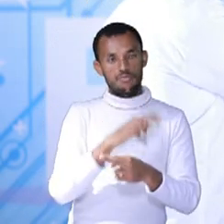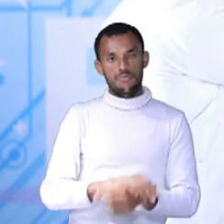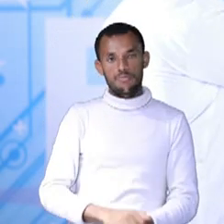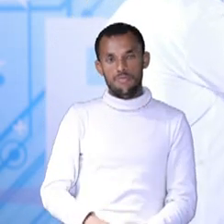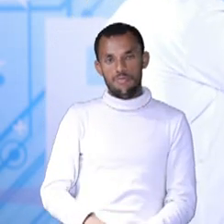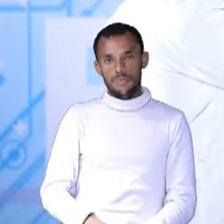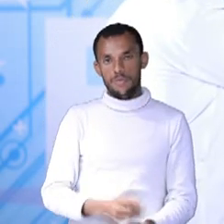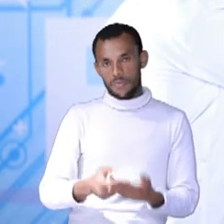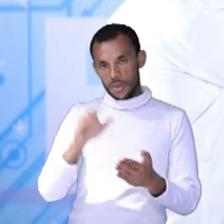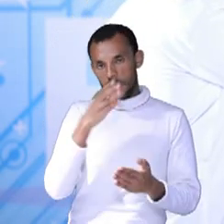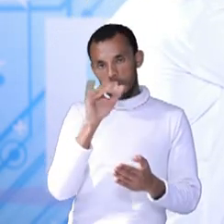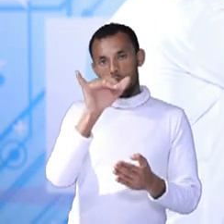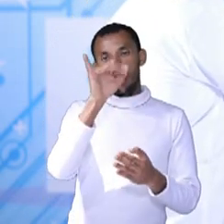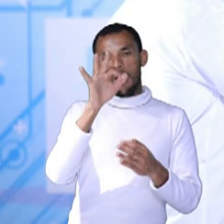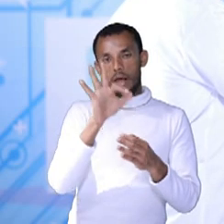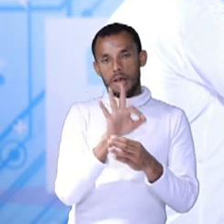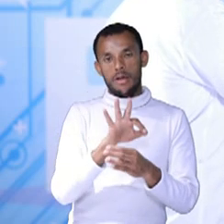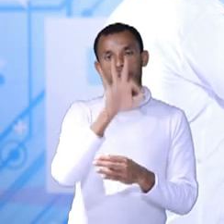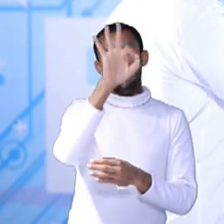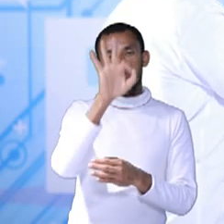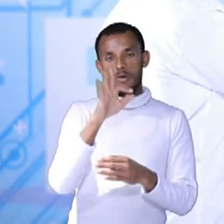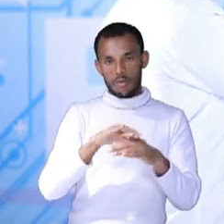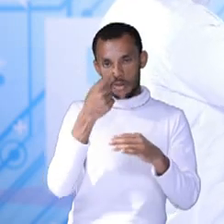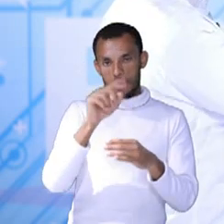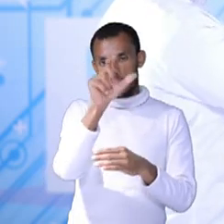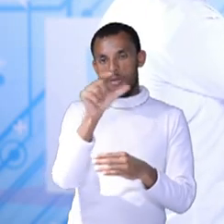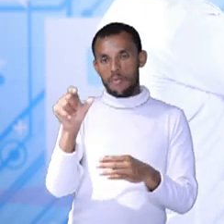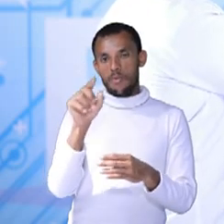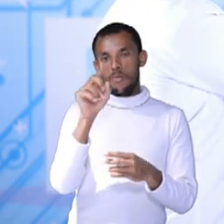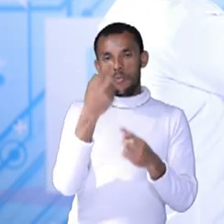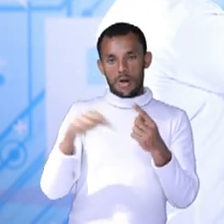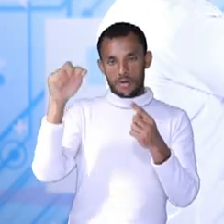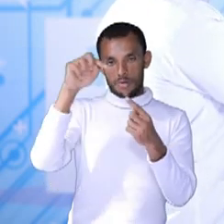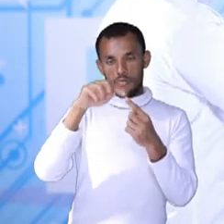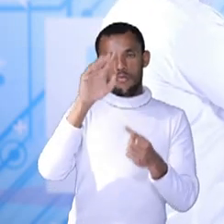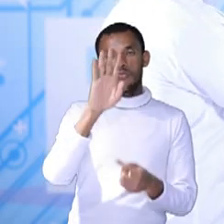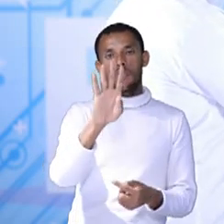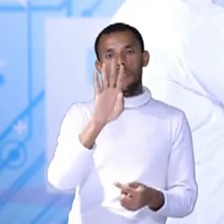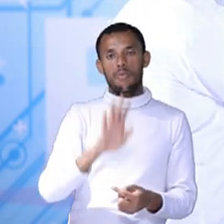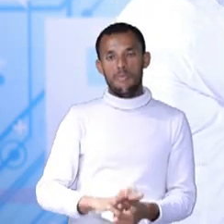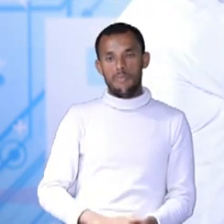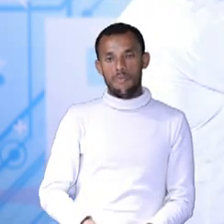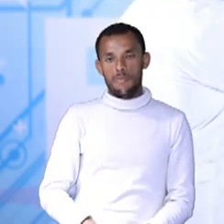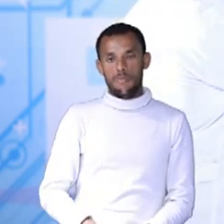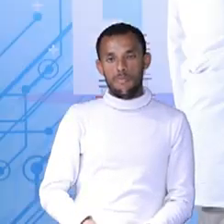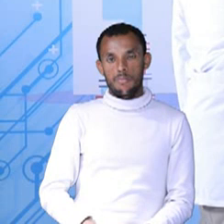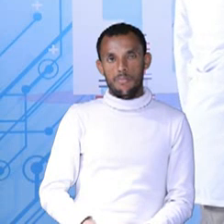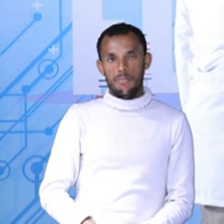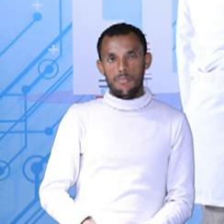region bounded by this curve and y-axis on the interval 1 up to 4.